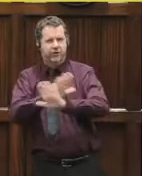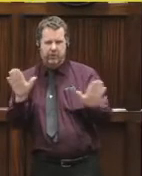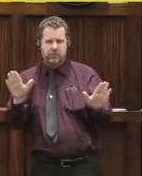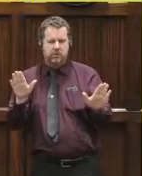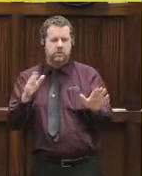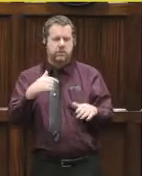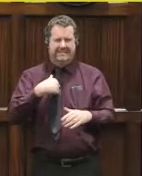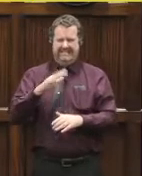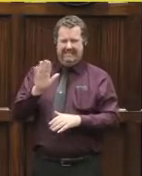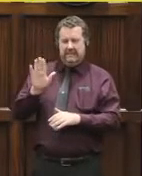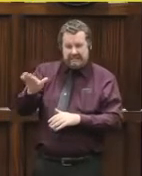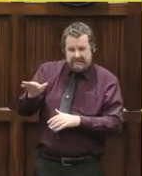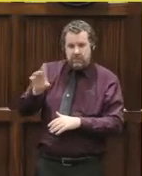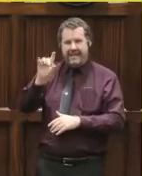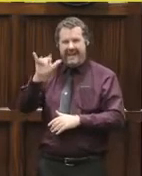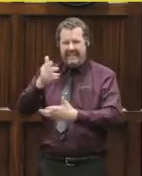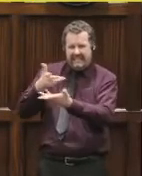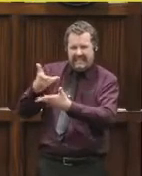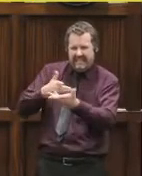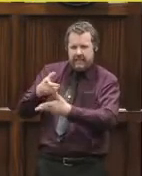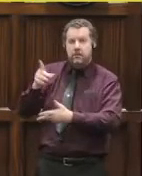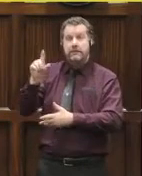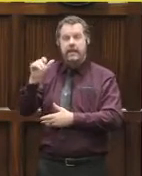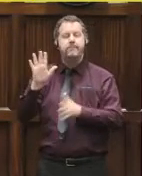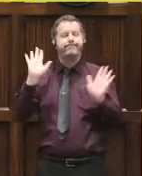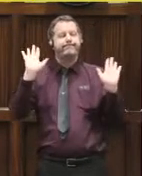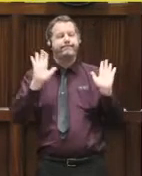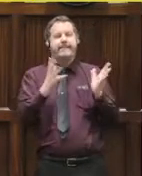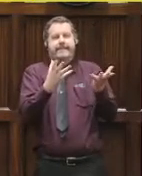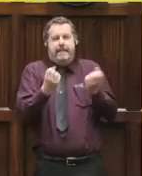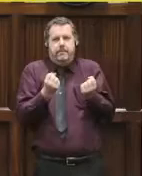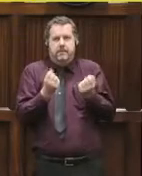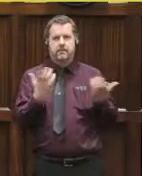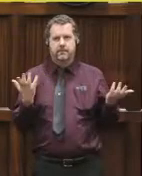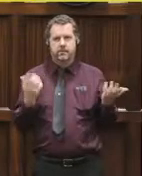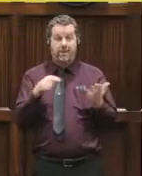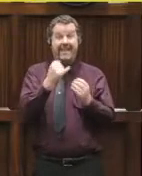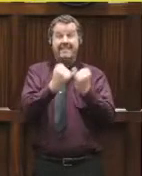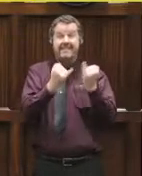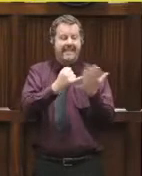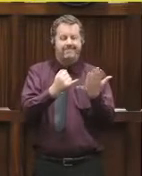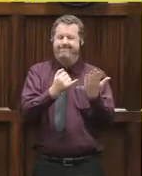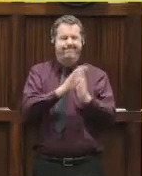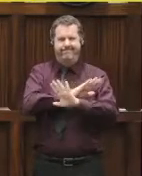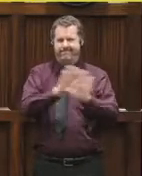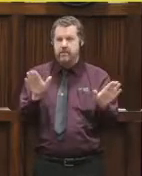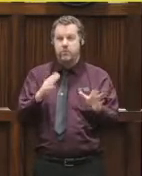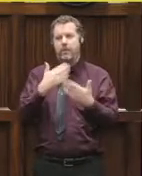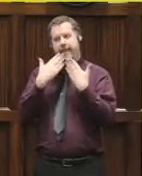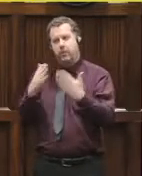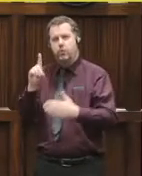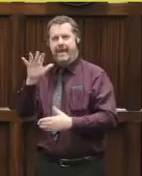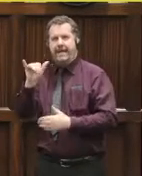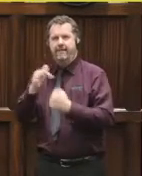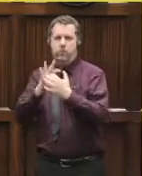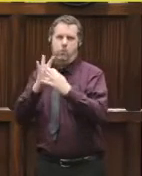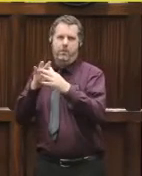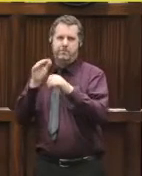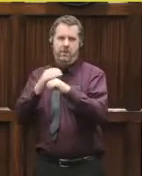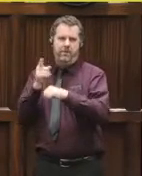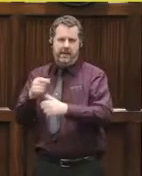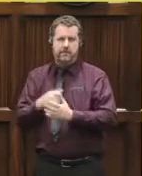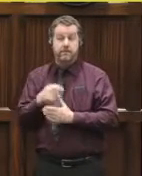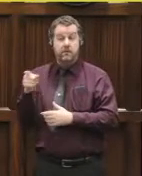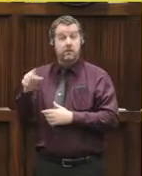accepted by Senator Mark Daly in the negotiations. And again, I want to thank him for his cooperation on this. While the Senator